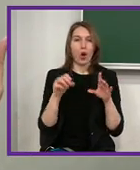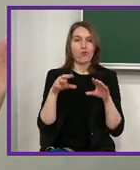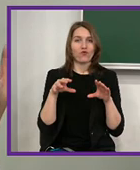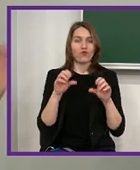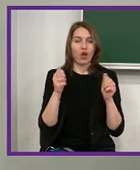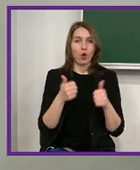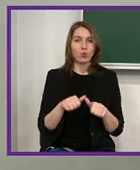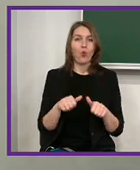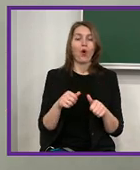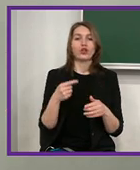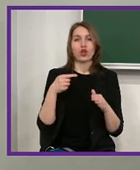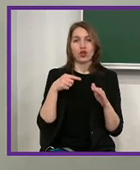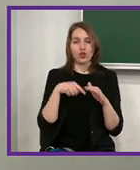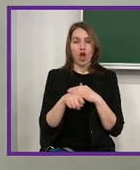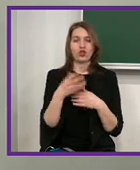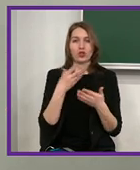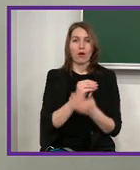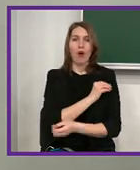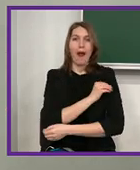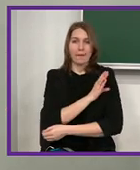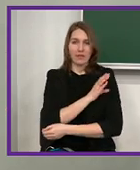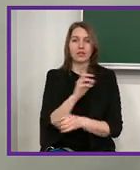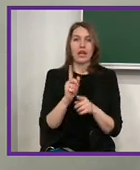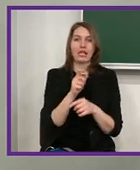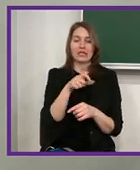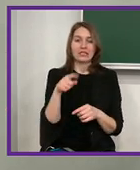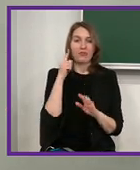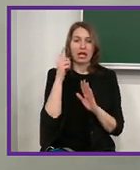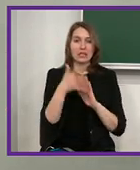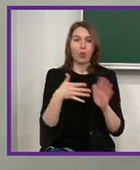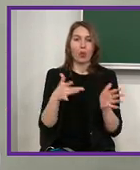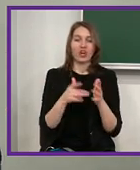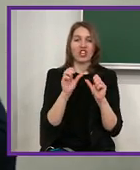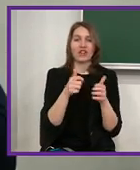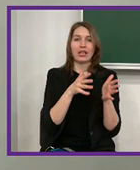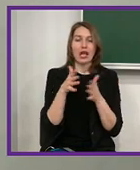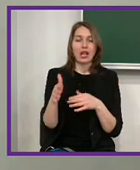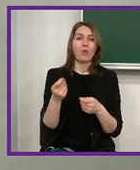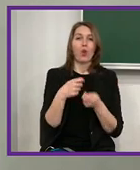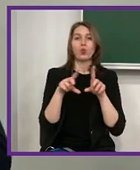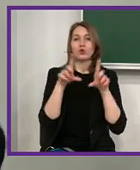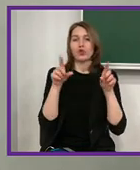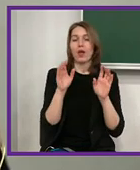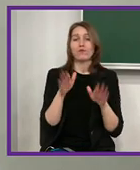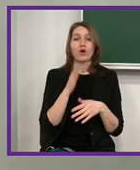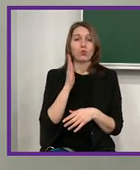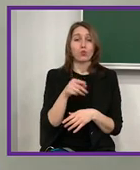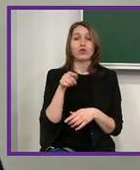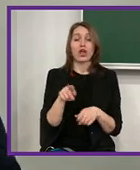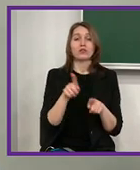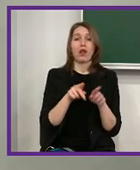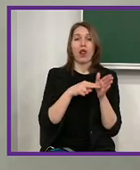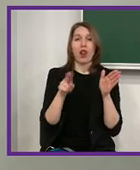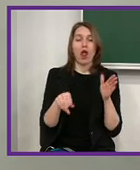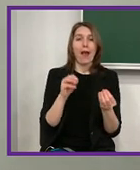them kind of understand what kinds of impacts the business can have, enables them to identify impacts on a kind of ongoing basis, not just through a